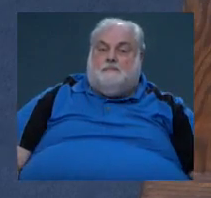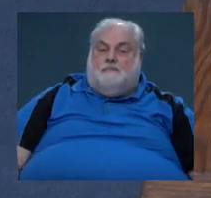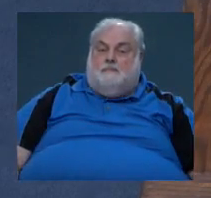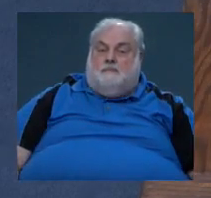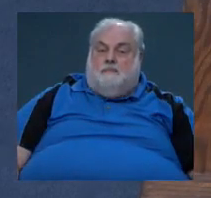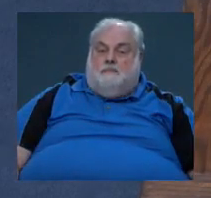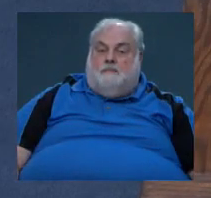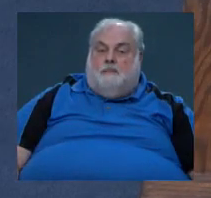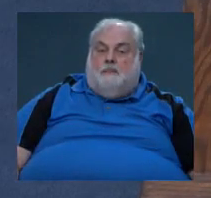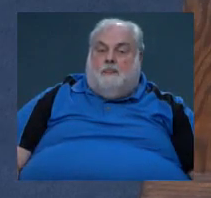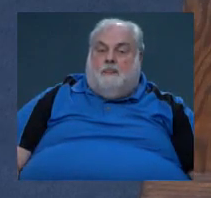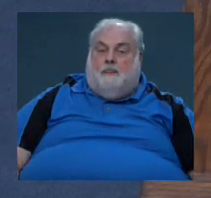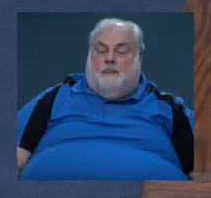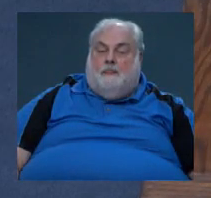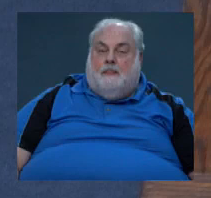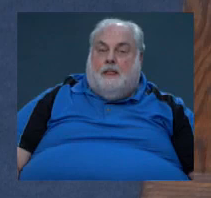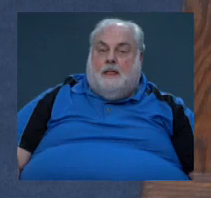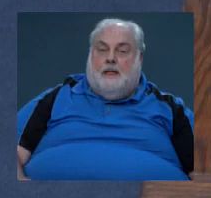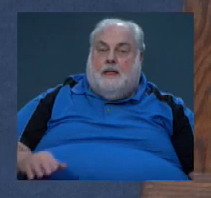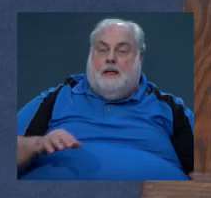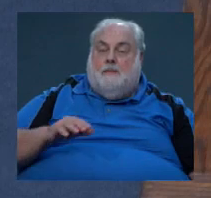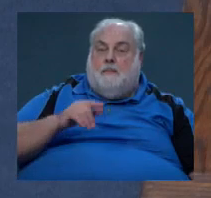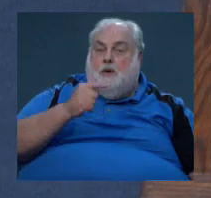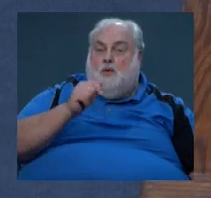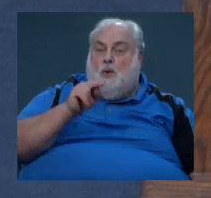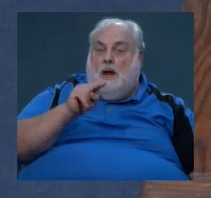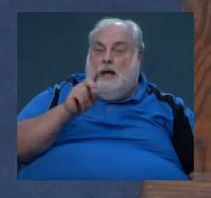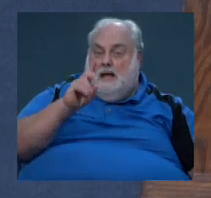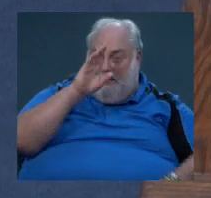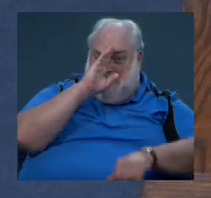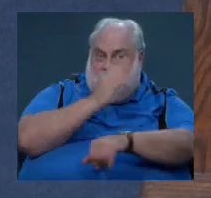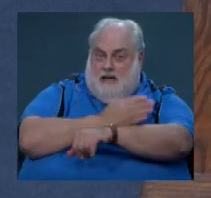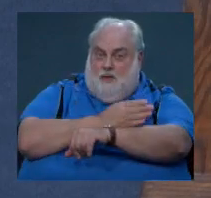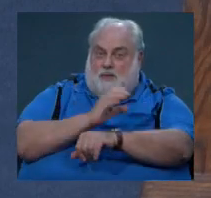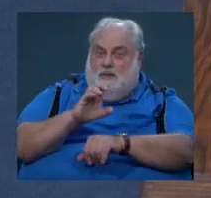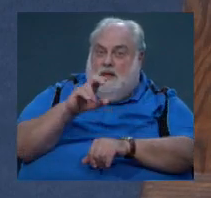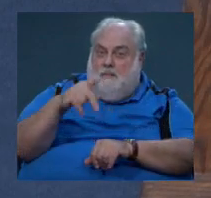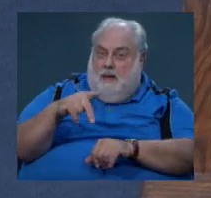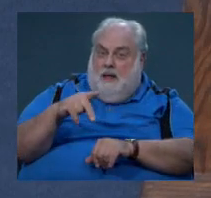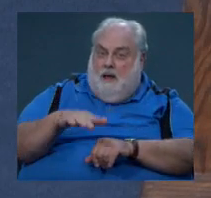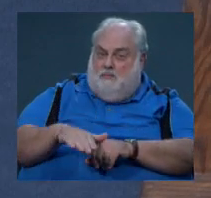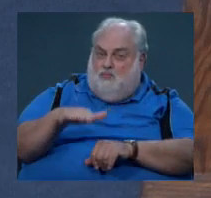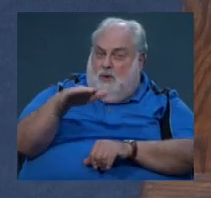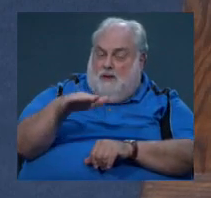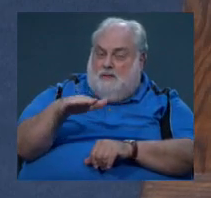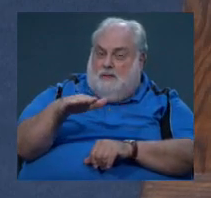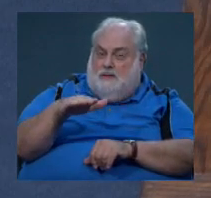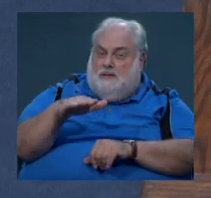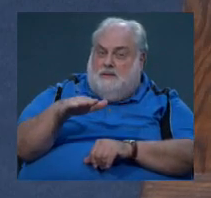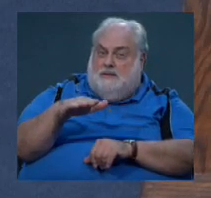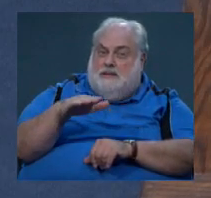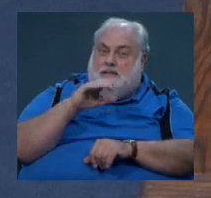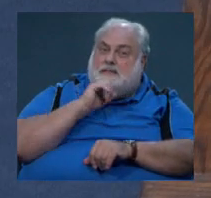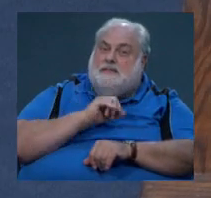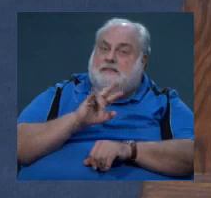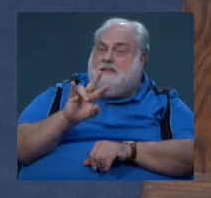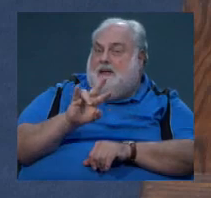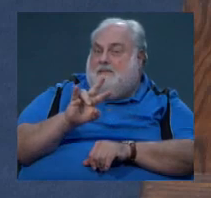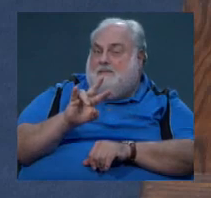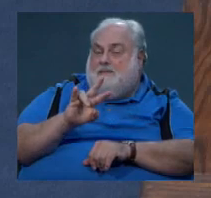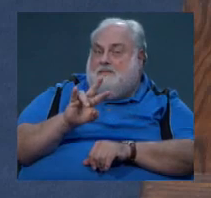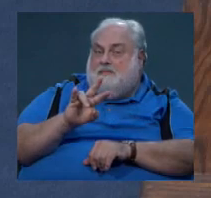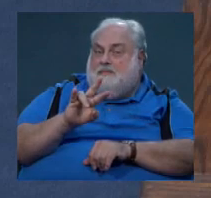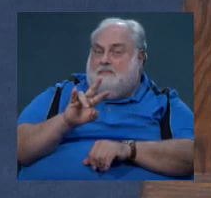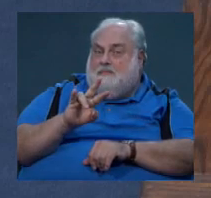I'm raising a 7-year-old grandson with cerebral palsy, and I